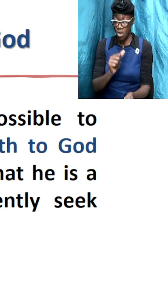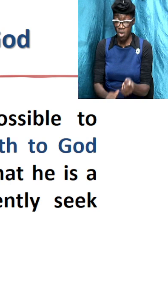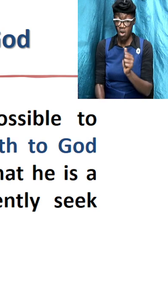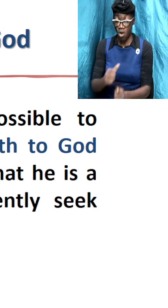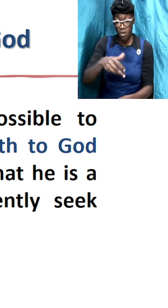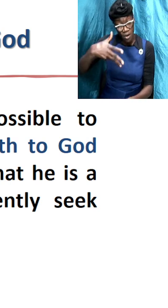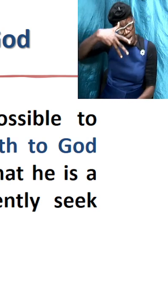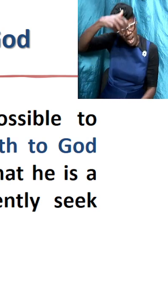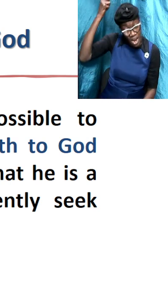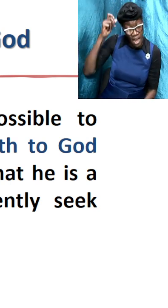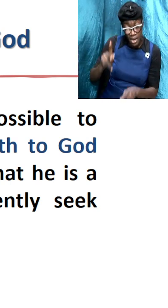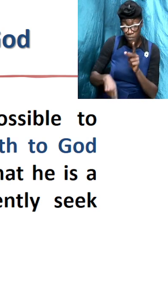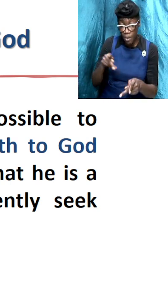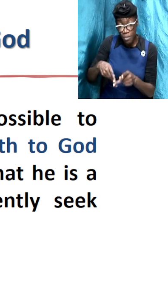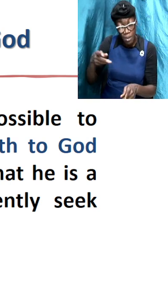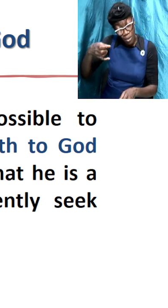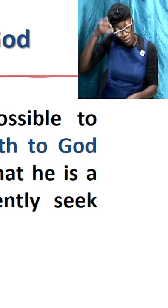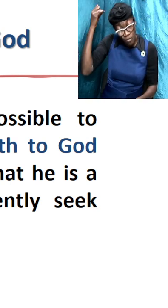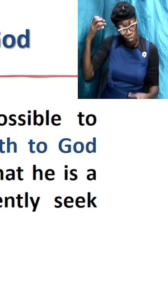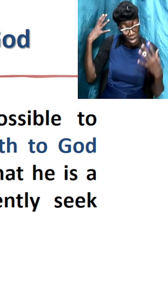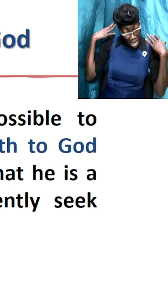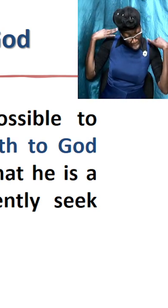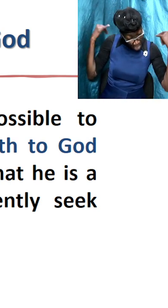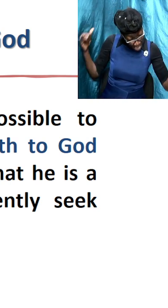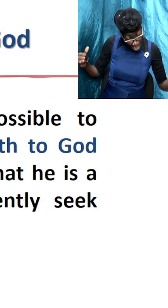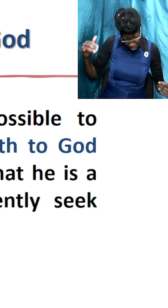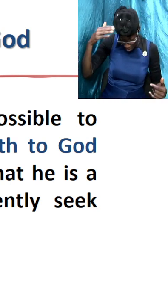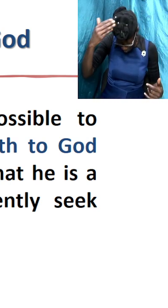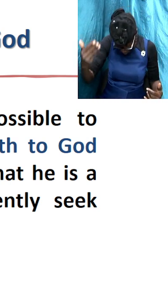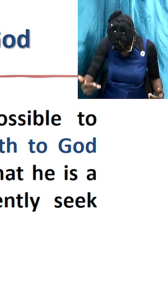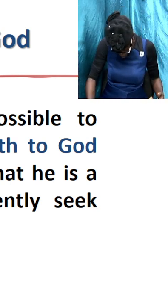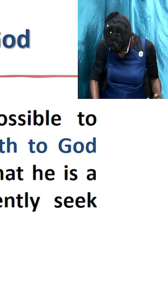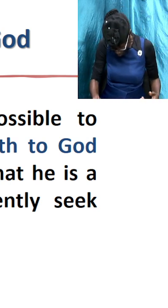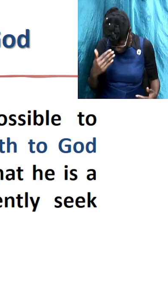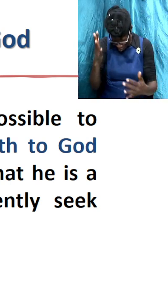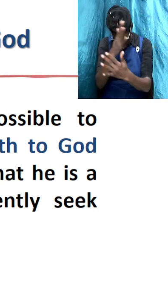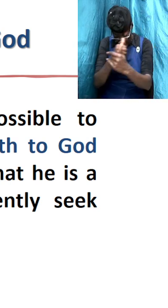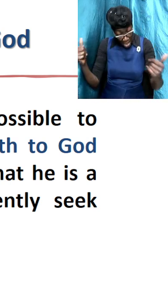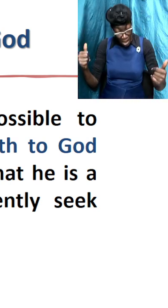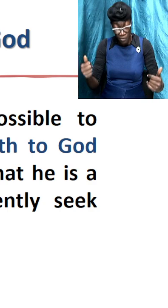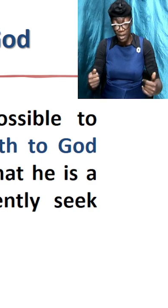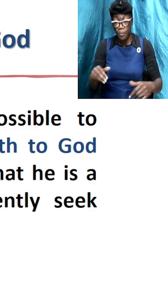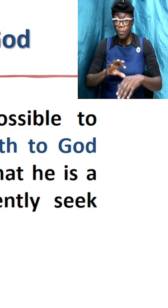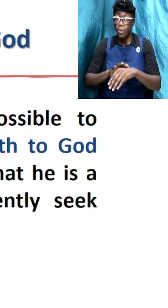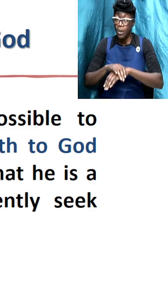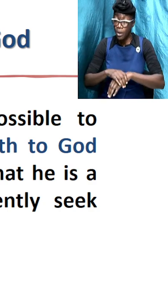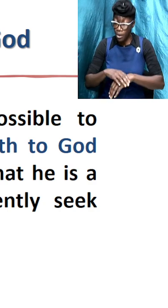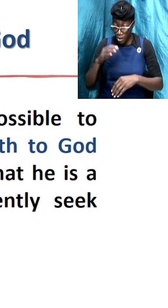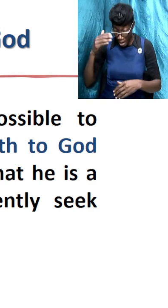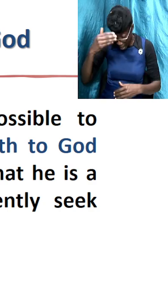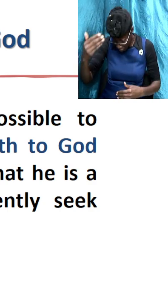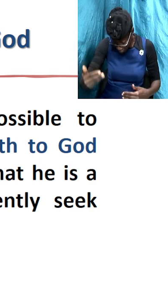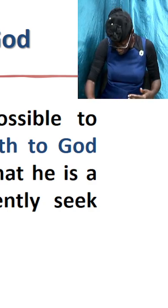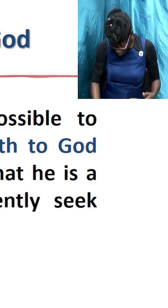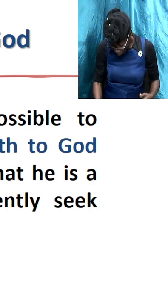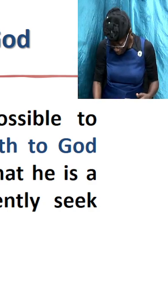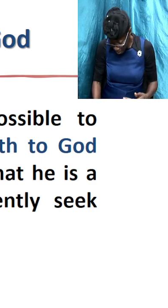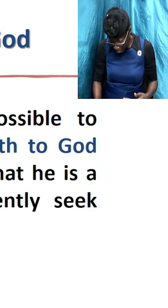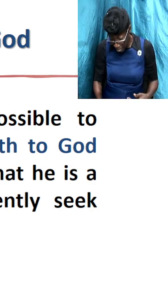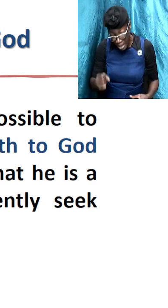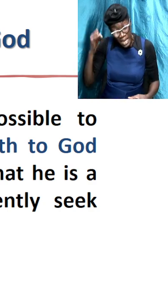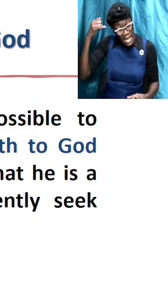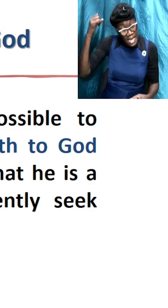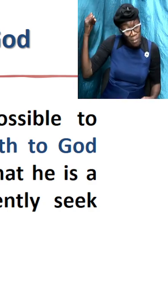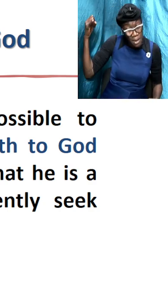Judah. Angels bow before him. Heaven and earth adore him. Amen. Every angel, can you imagine, as powerful